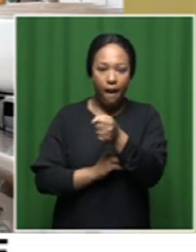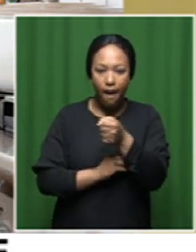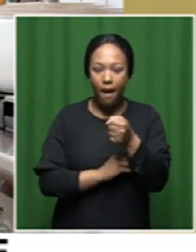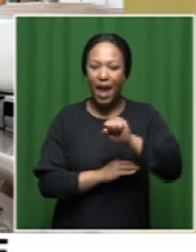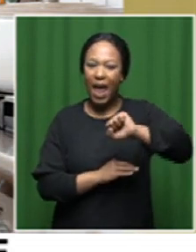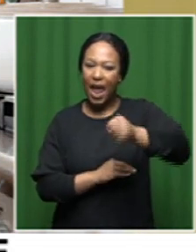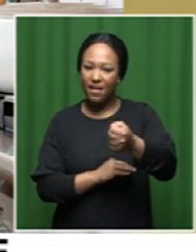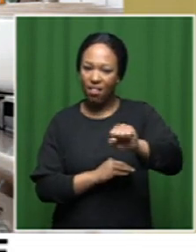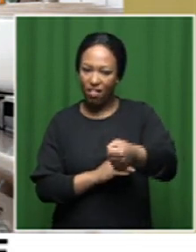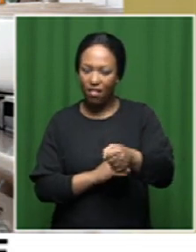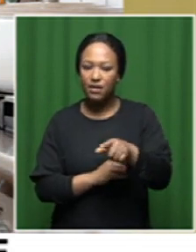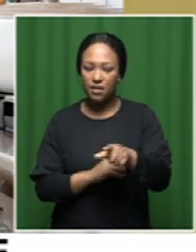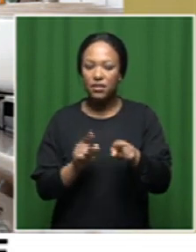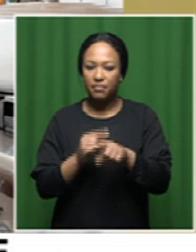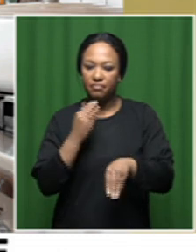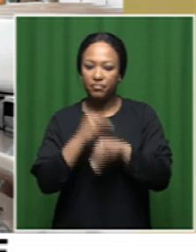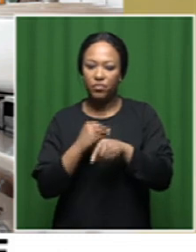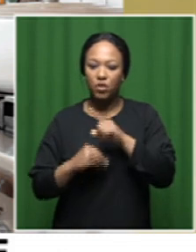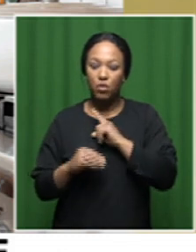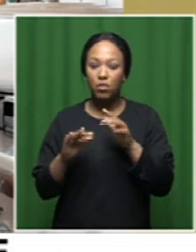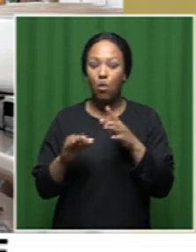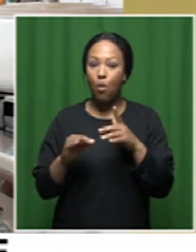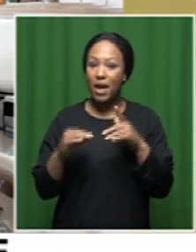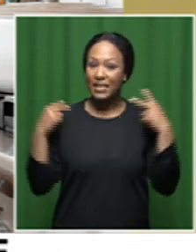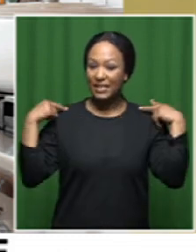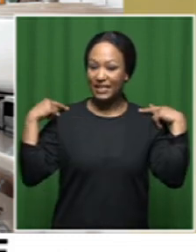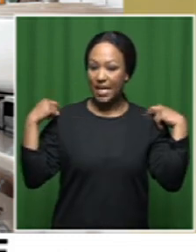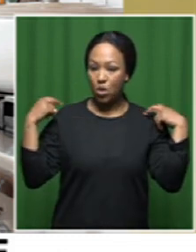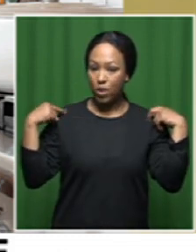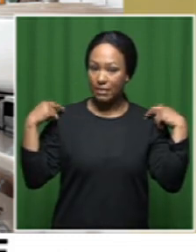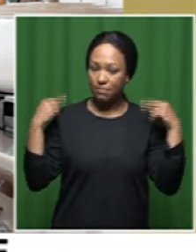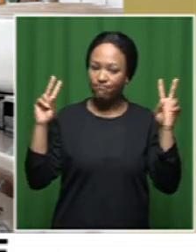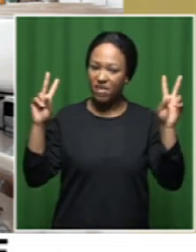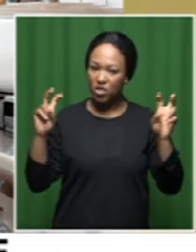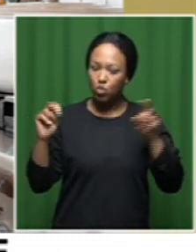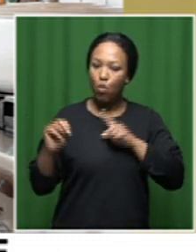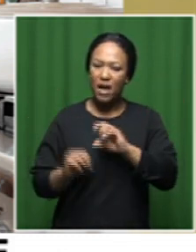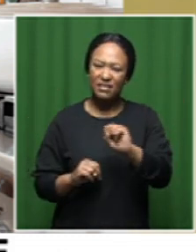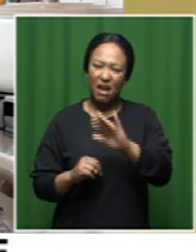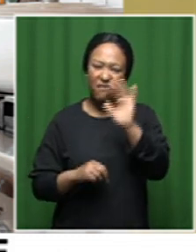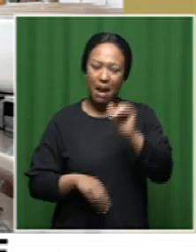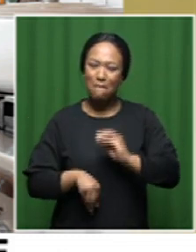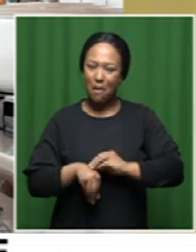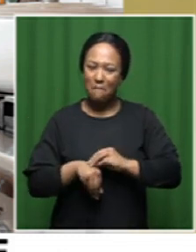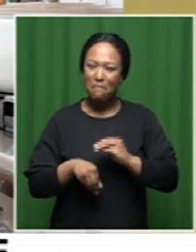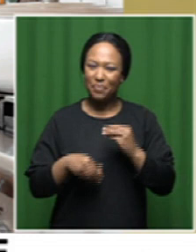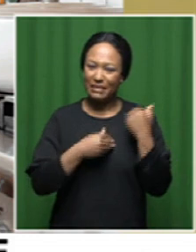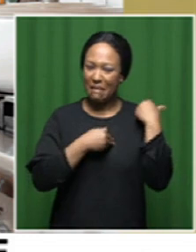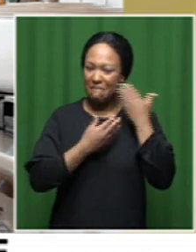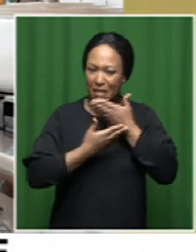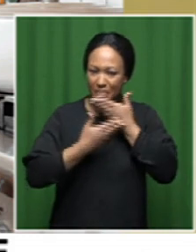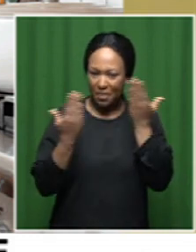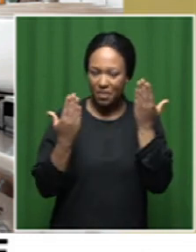then, unfortunately, in South Africa, we have an issue around security, so you need to make sure that your security is updated and